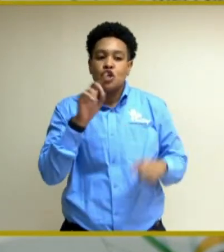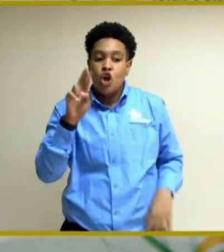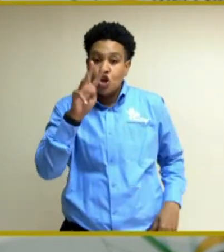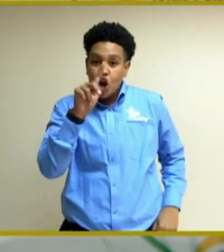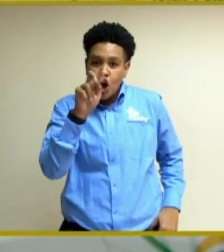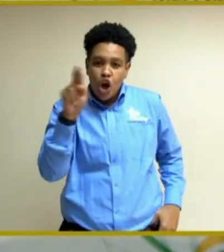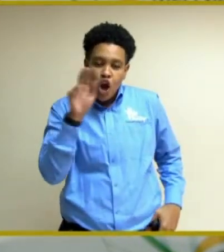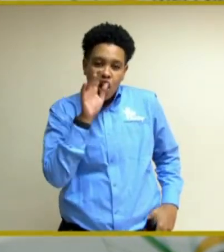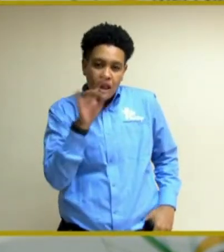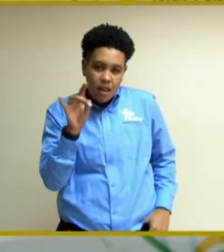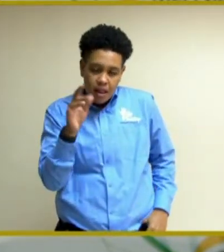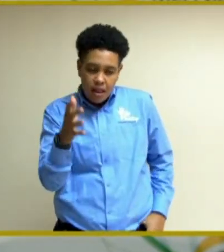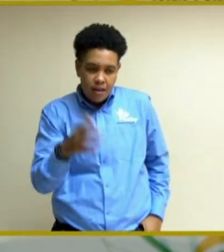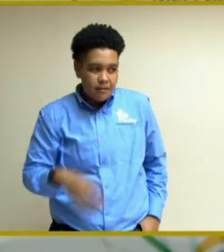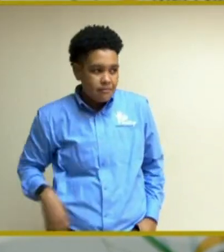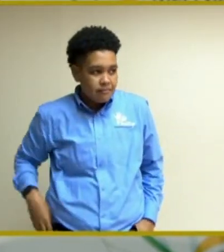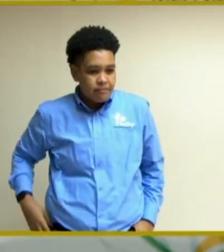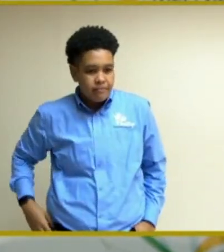spoke.